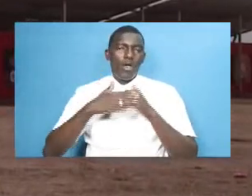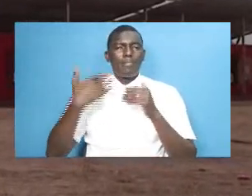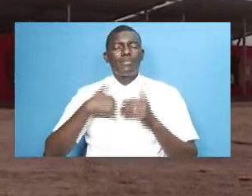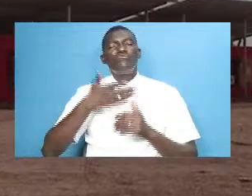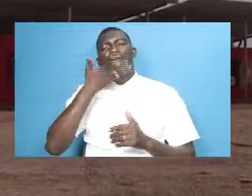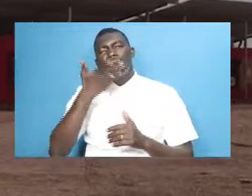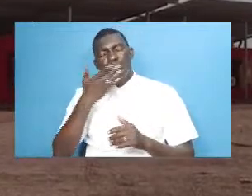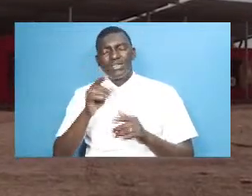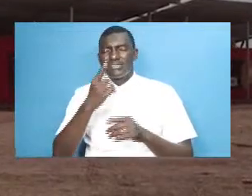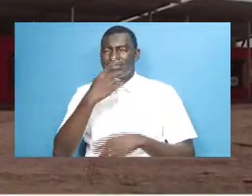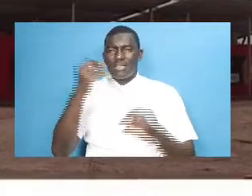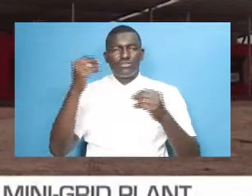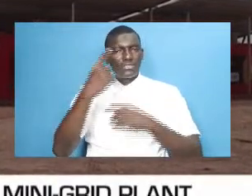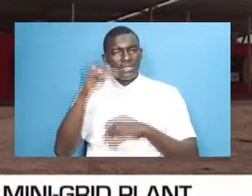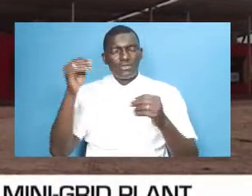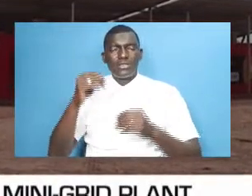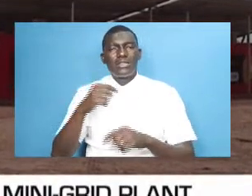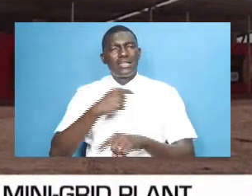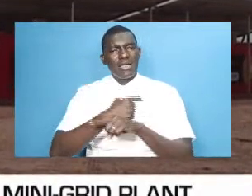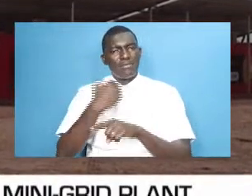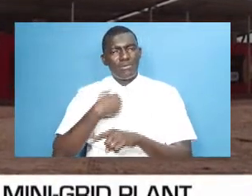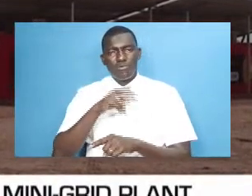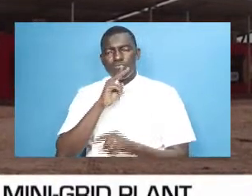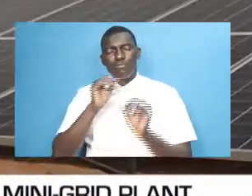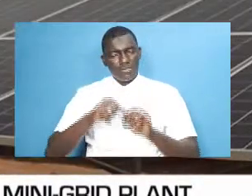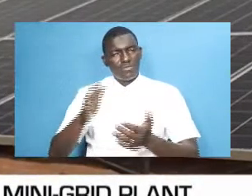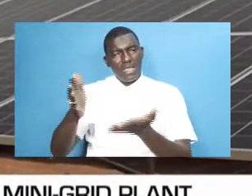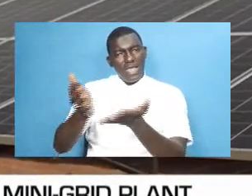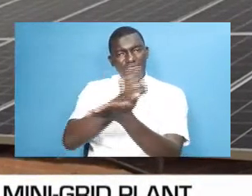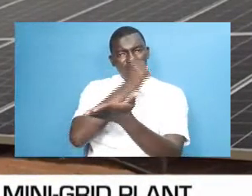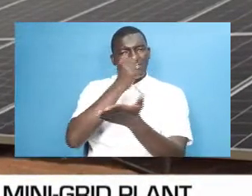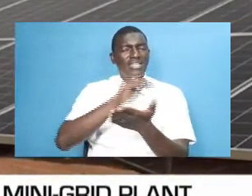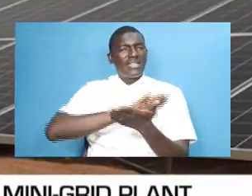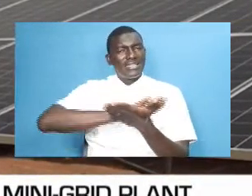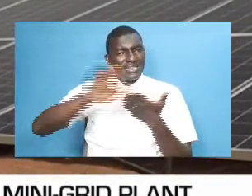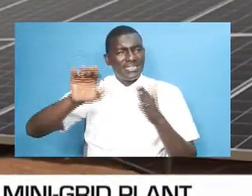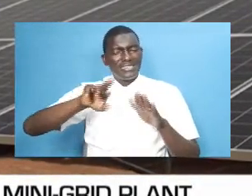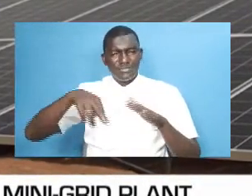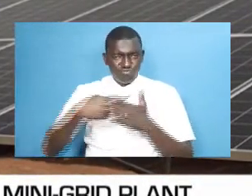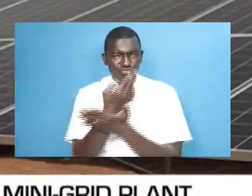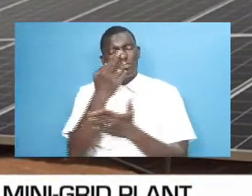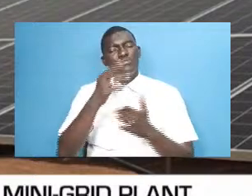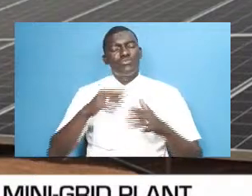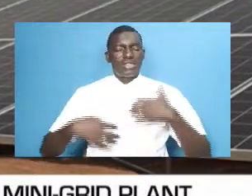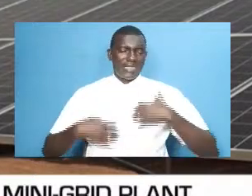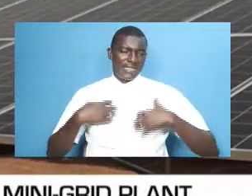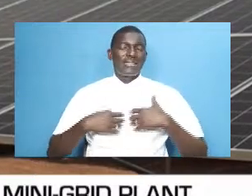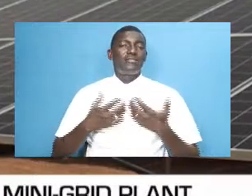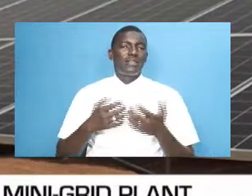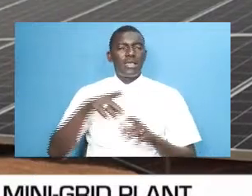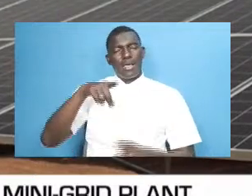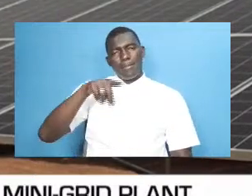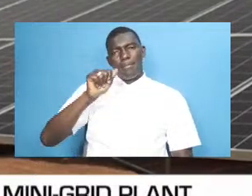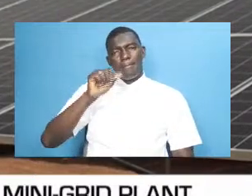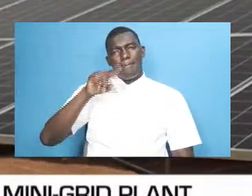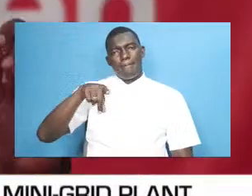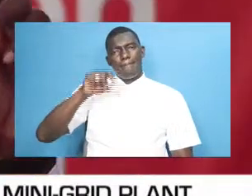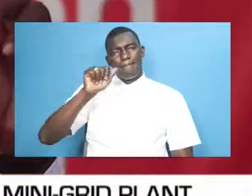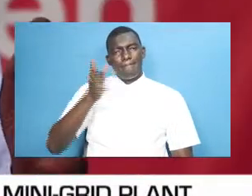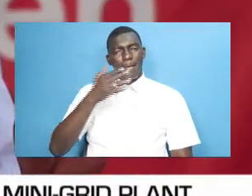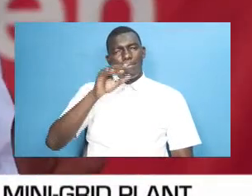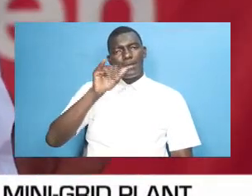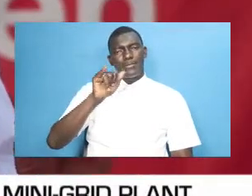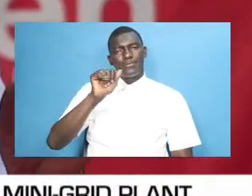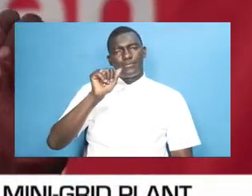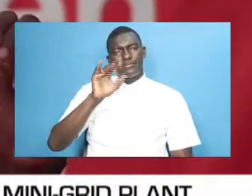thousands of ordinary Gambians who will be able to take advantage of clean and renewable energy sources. Papa Yusuf Anjay, the